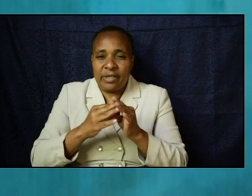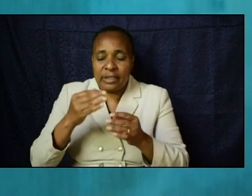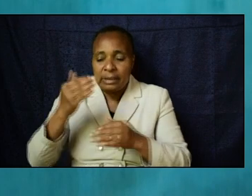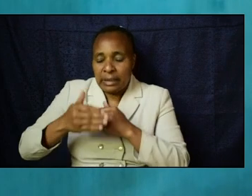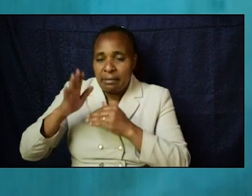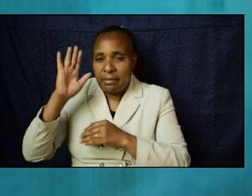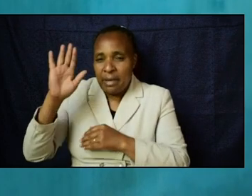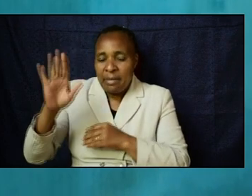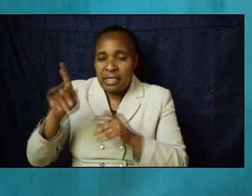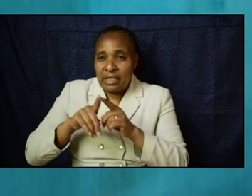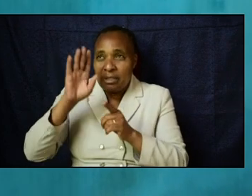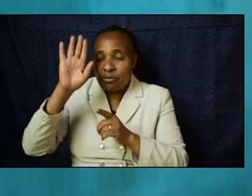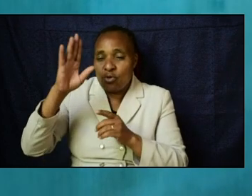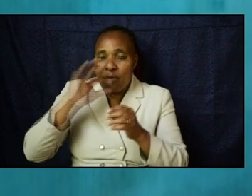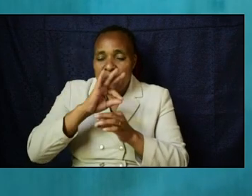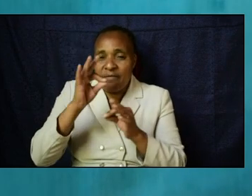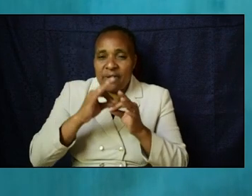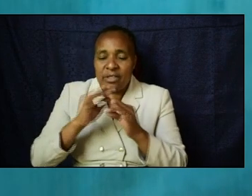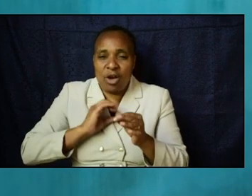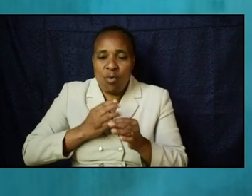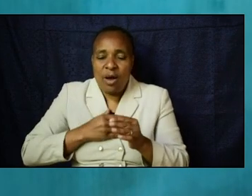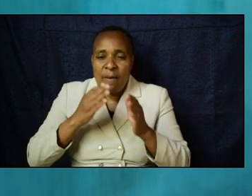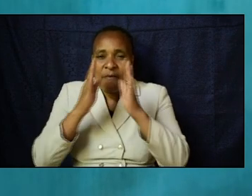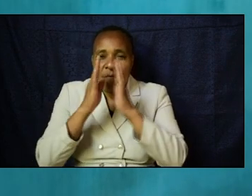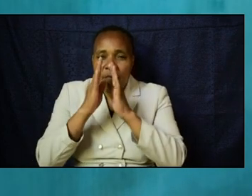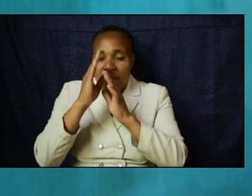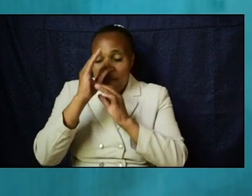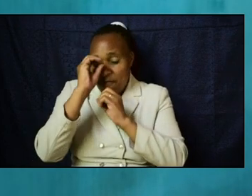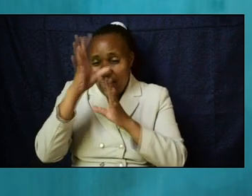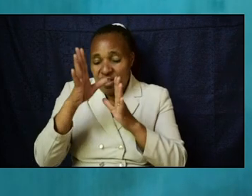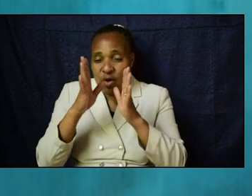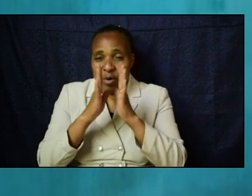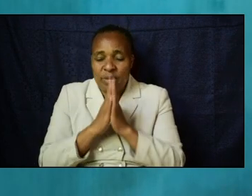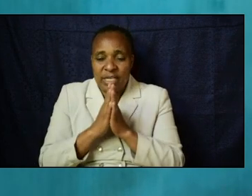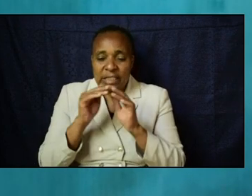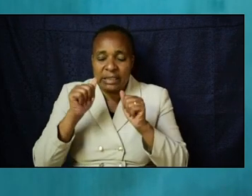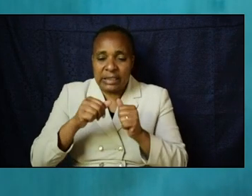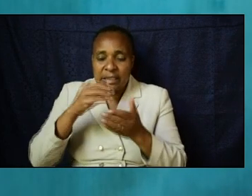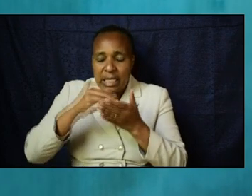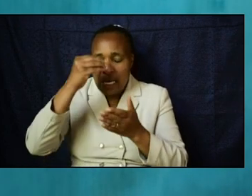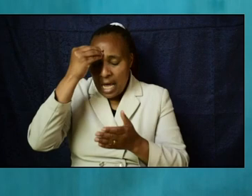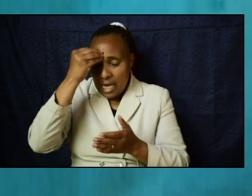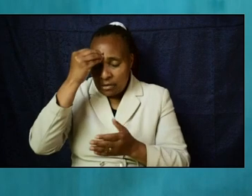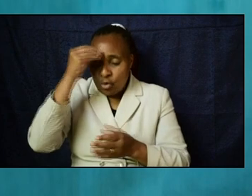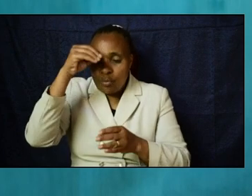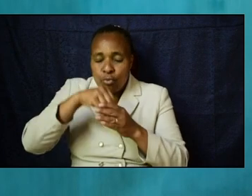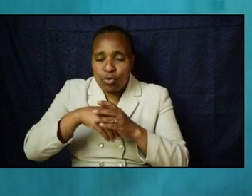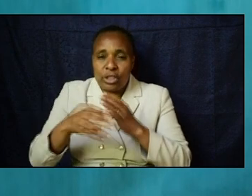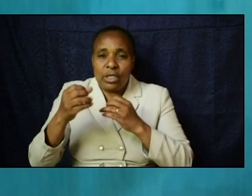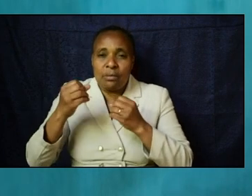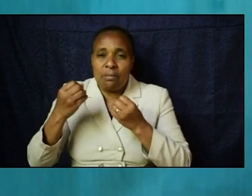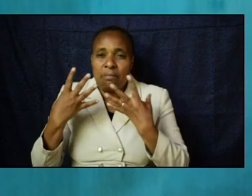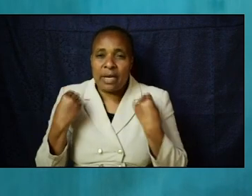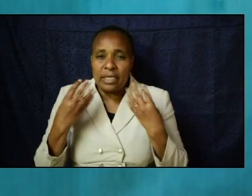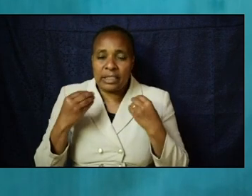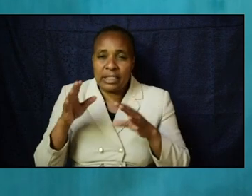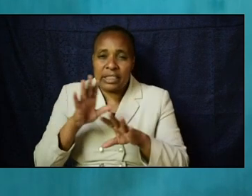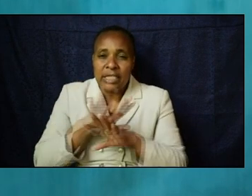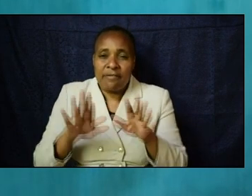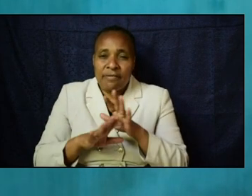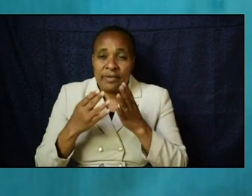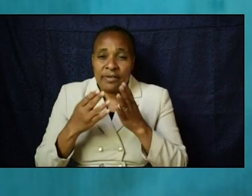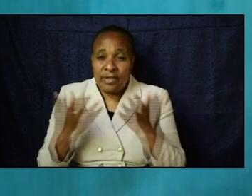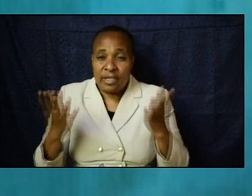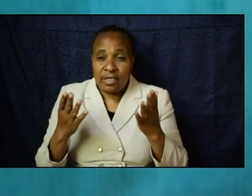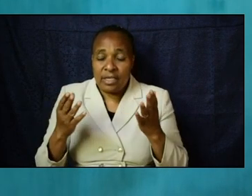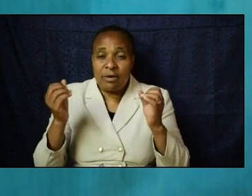perfect. Our Father, we pray that these things, as we learn them, we may put them into practice in our daily living, that they